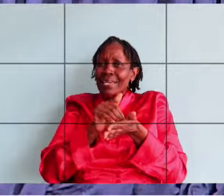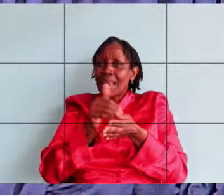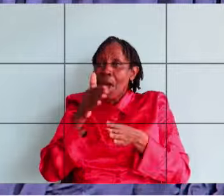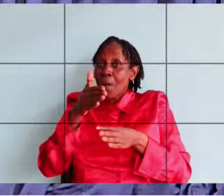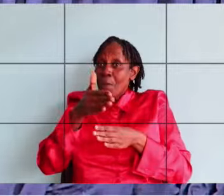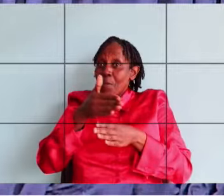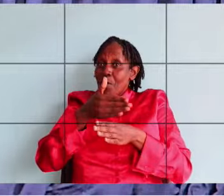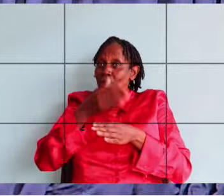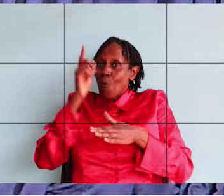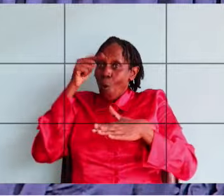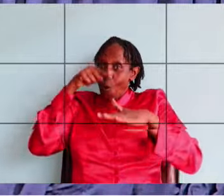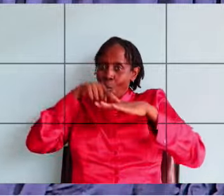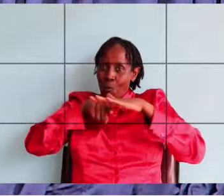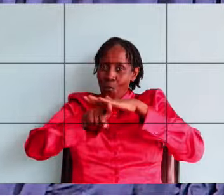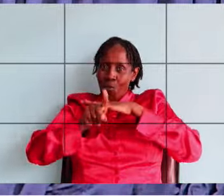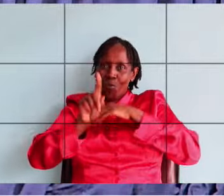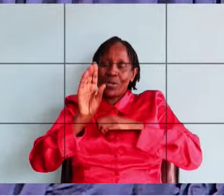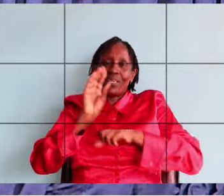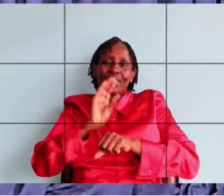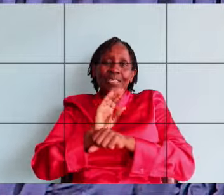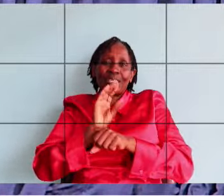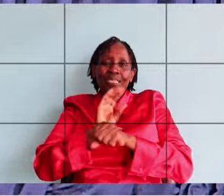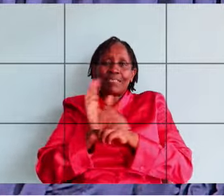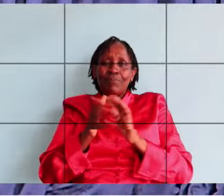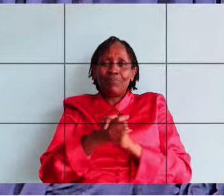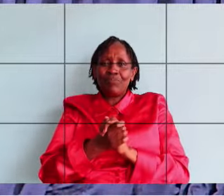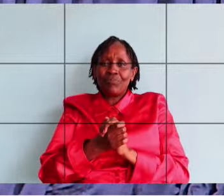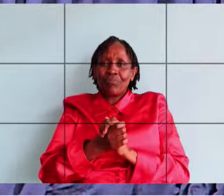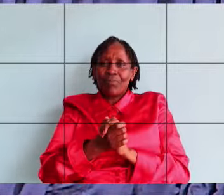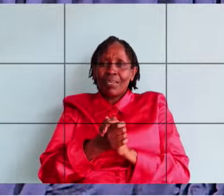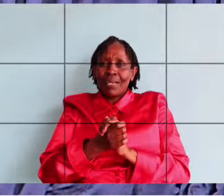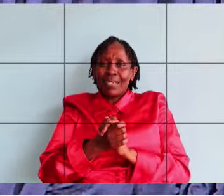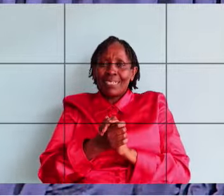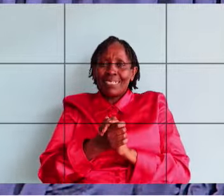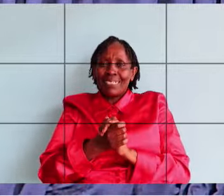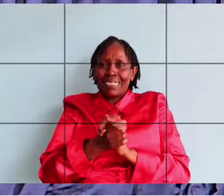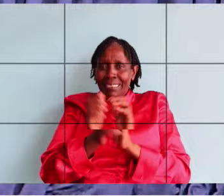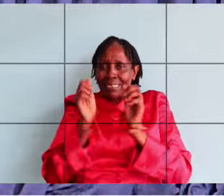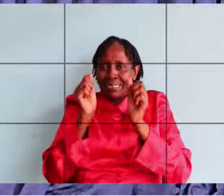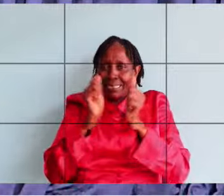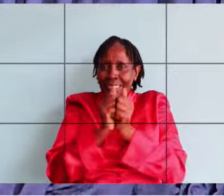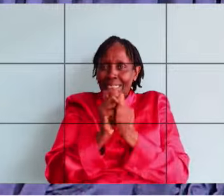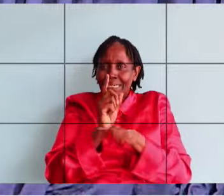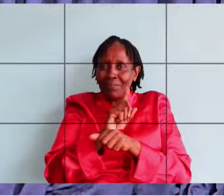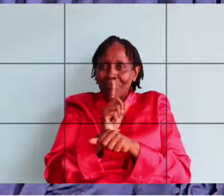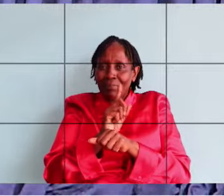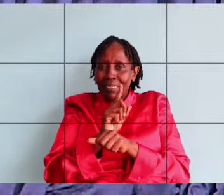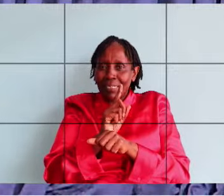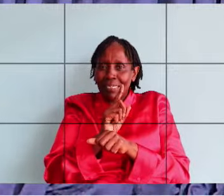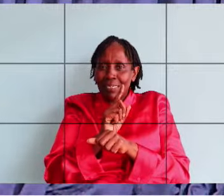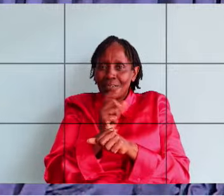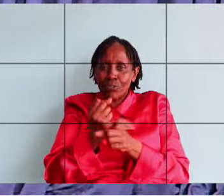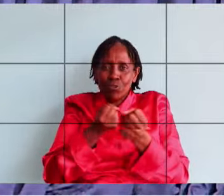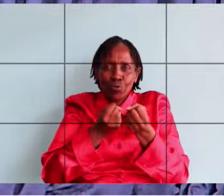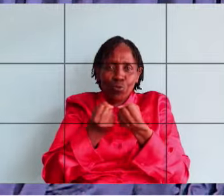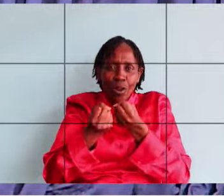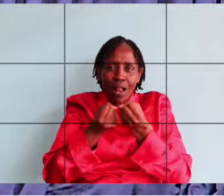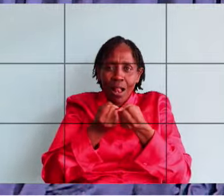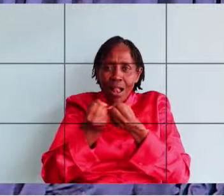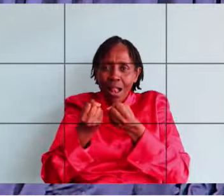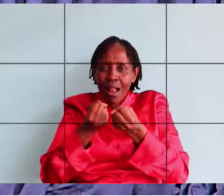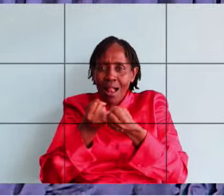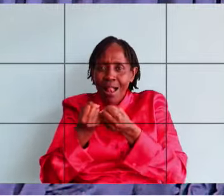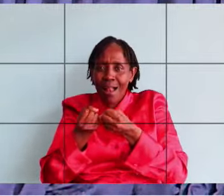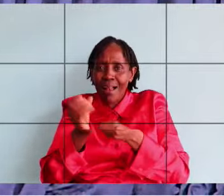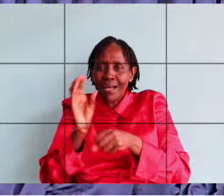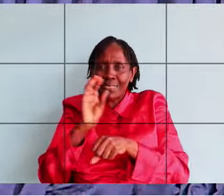into the church, isn't it? And it's just maybe even 10 minutes away. Just drove 10 minutes to the church or something. And